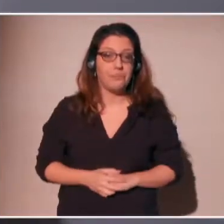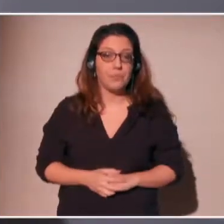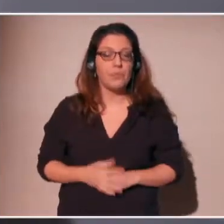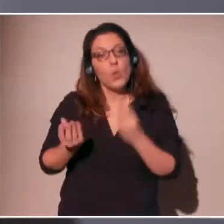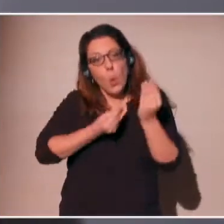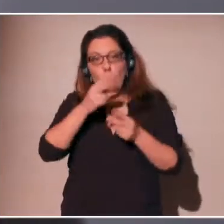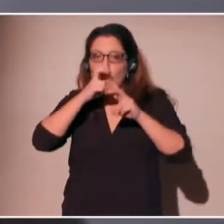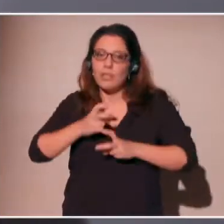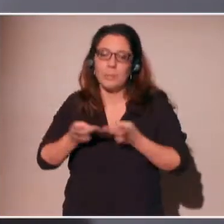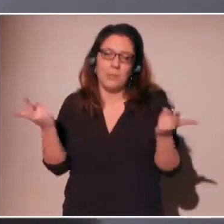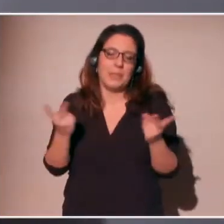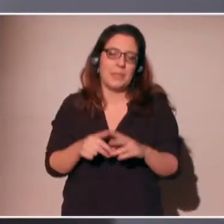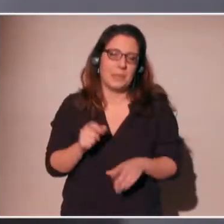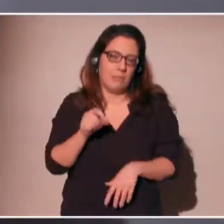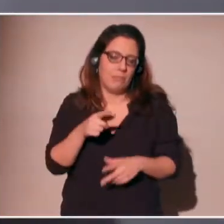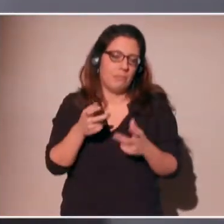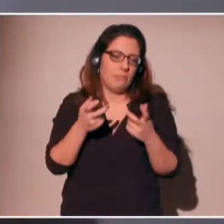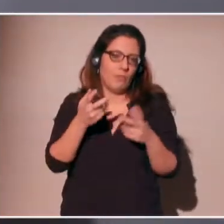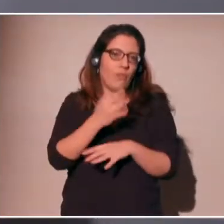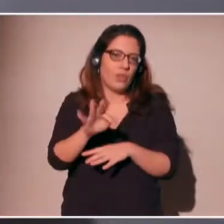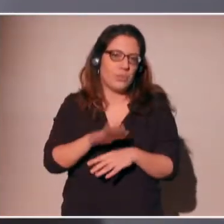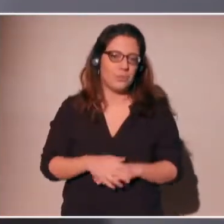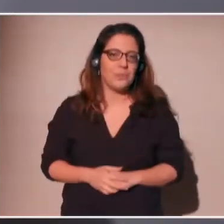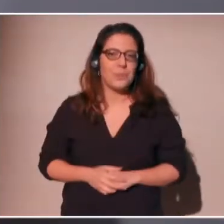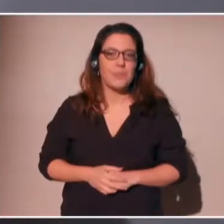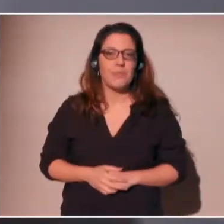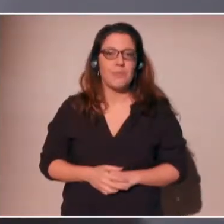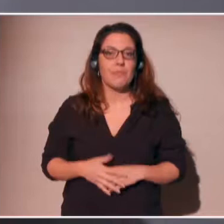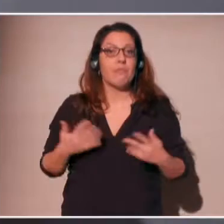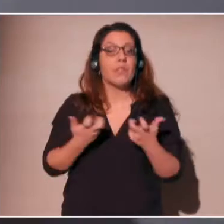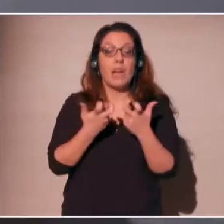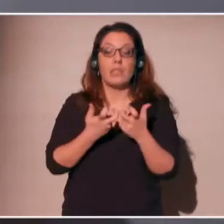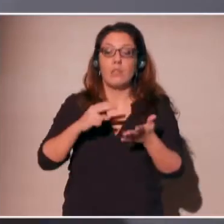actually stems from university or public research, namely in France.